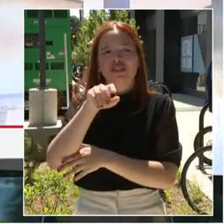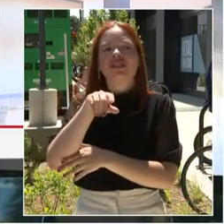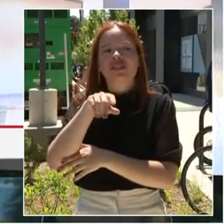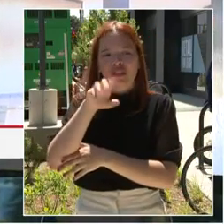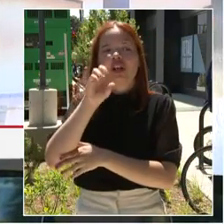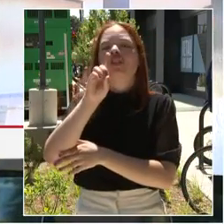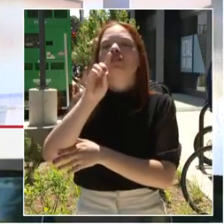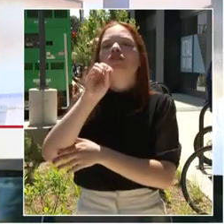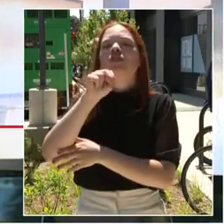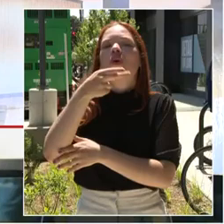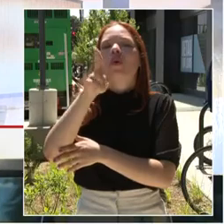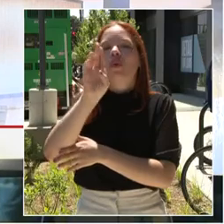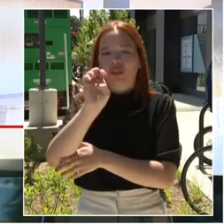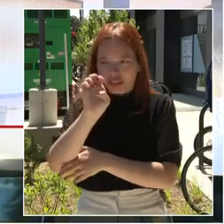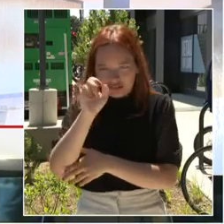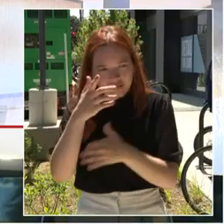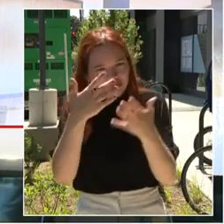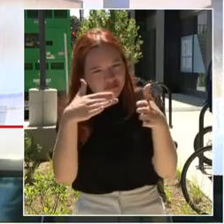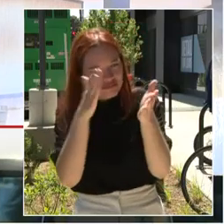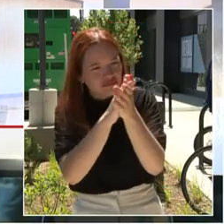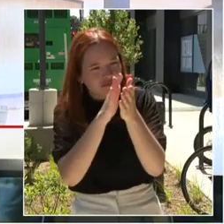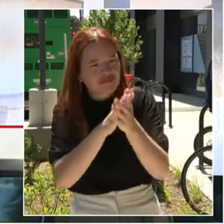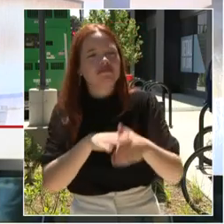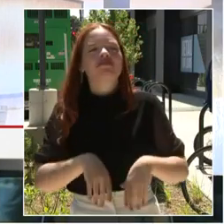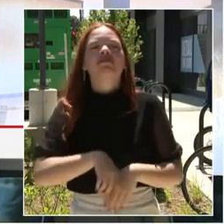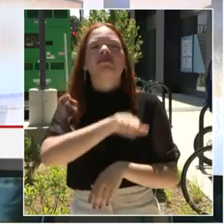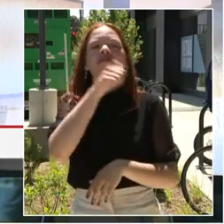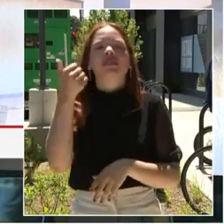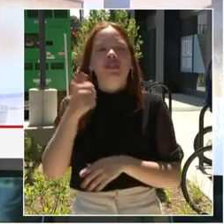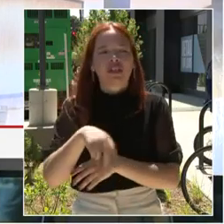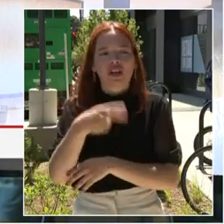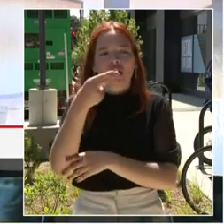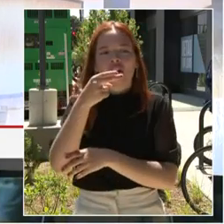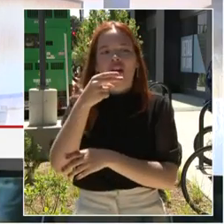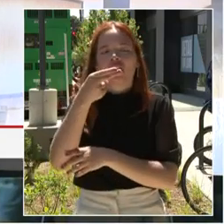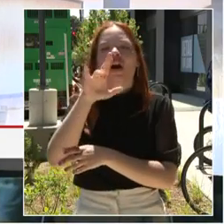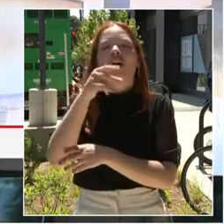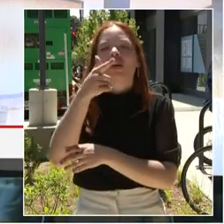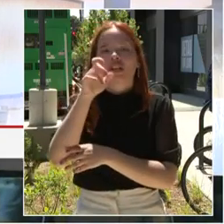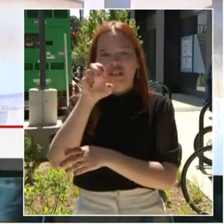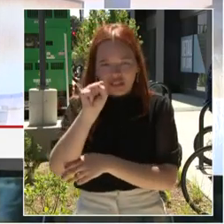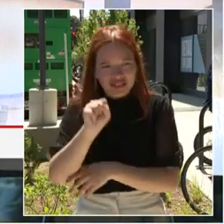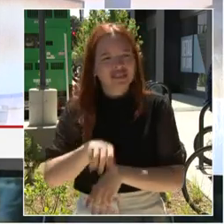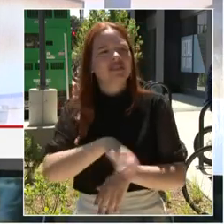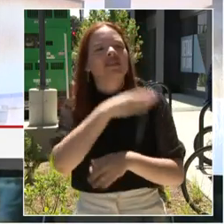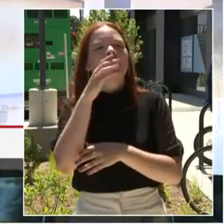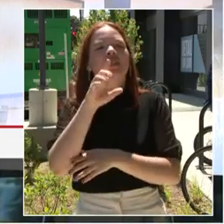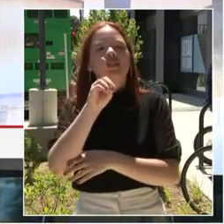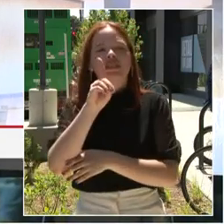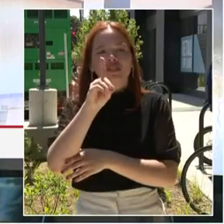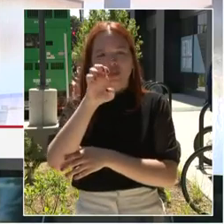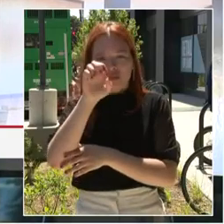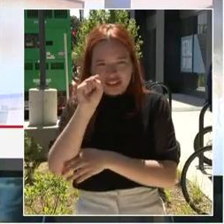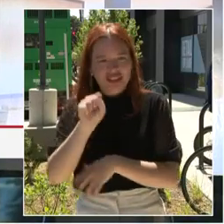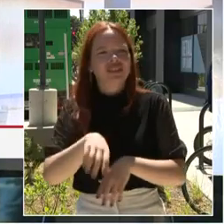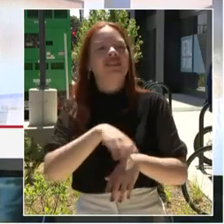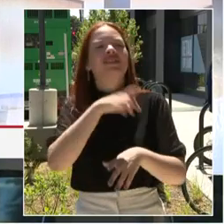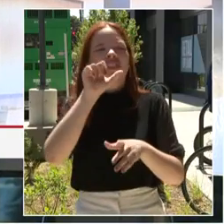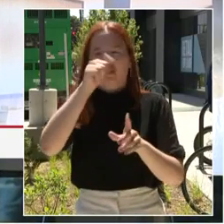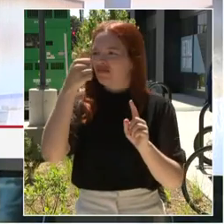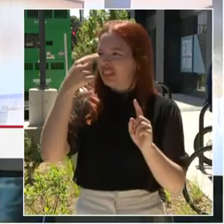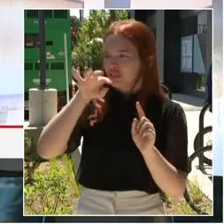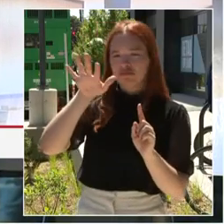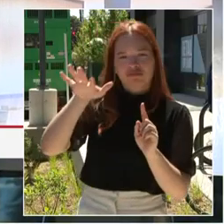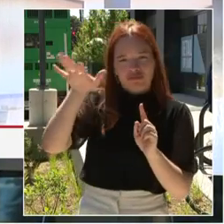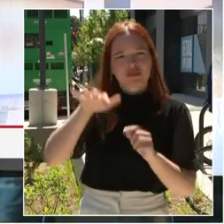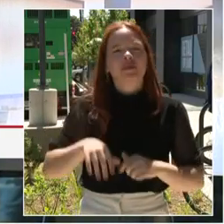see Unique Morris Hughes, our director of DOES, and her office space is just down the street.